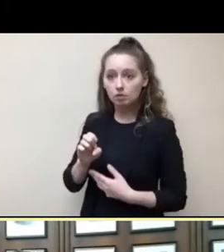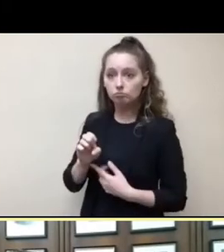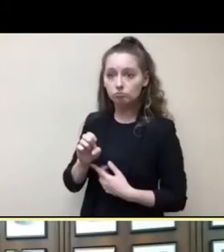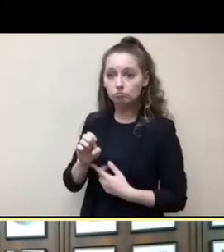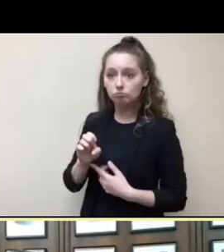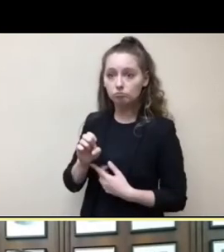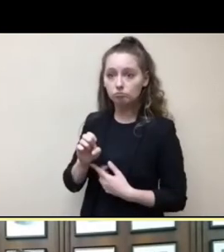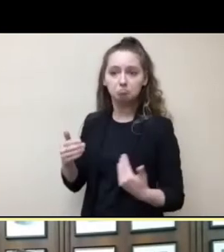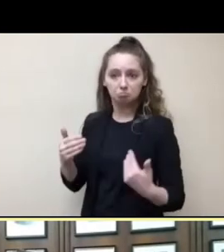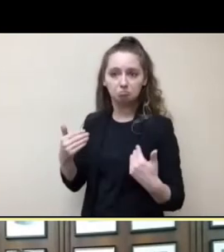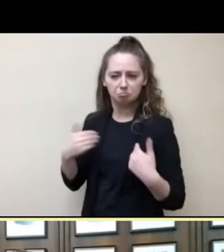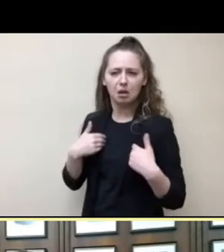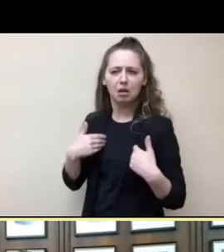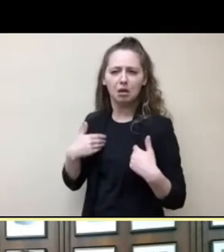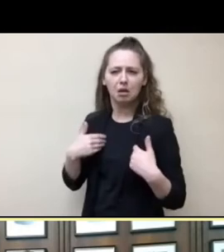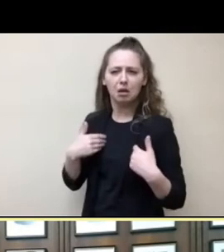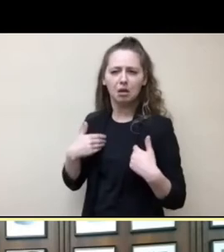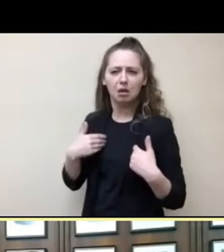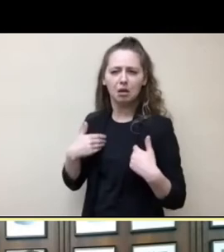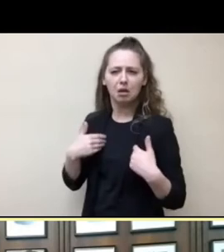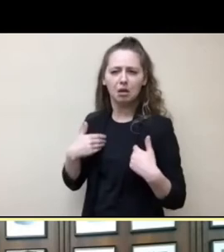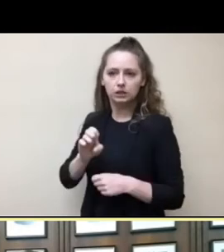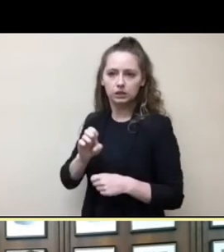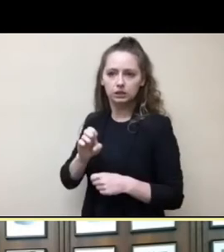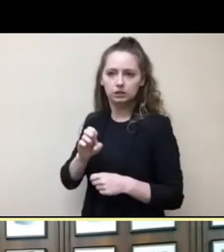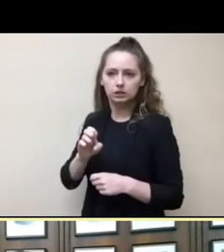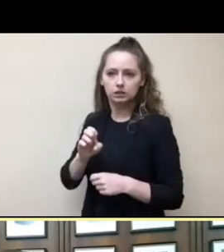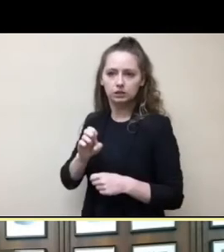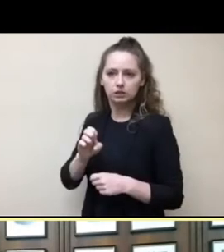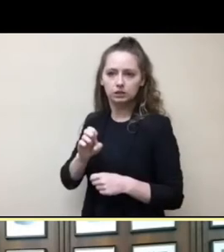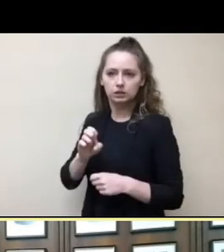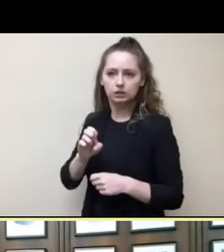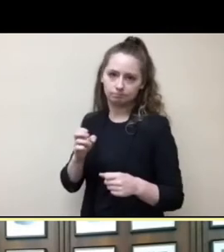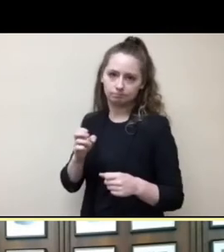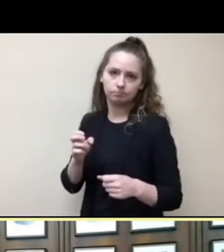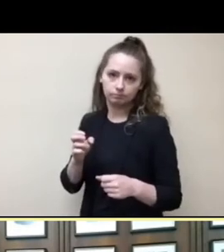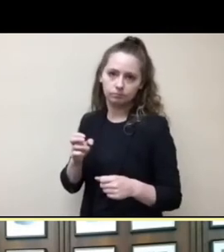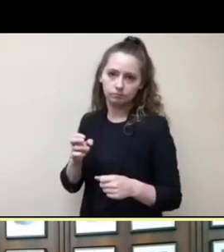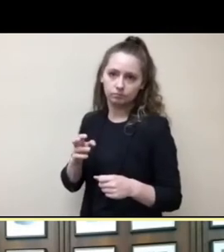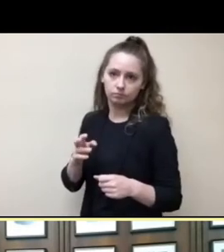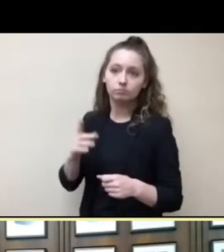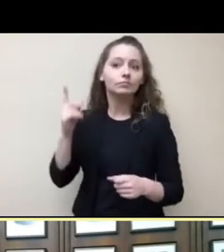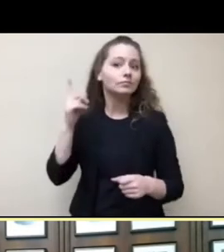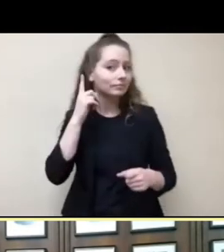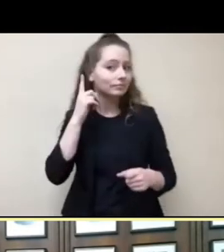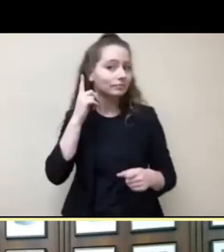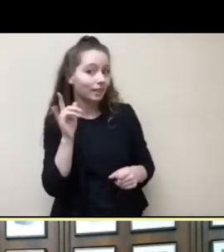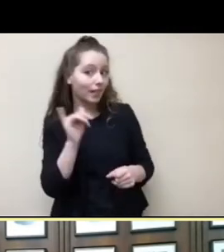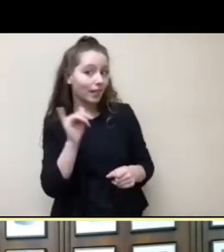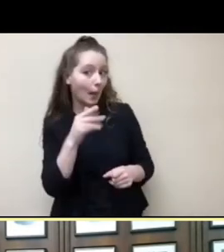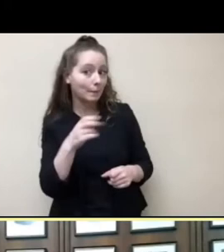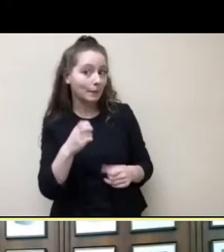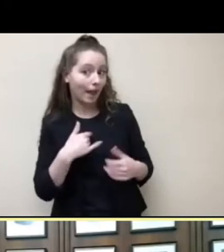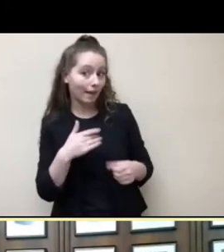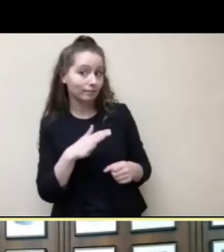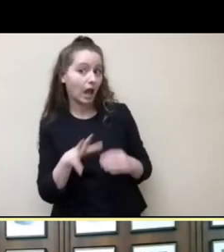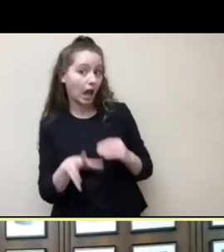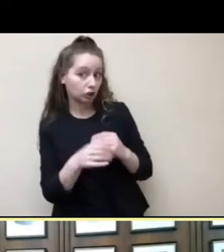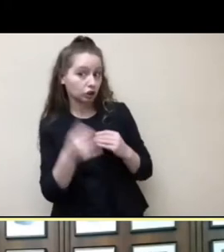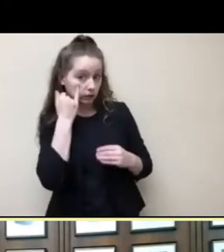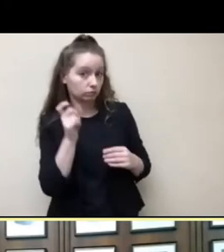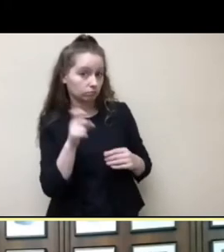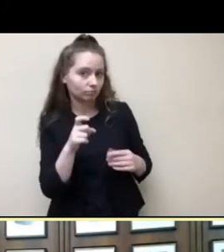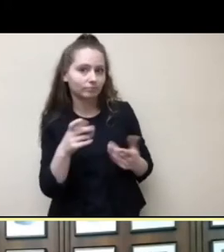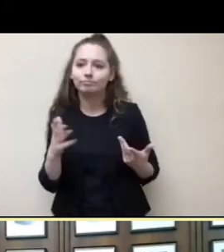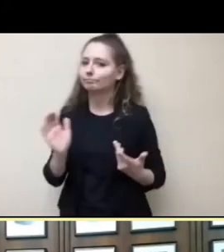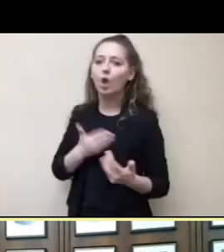we've got a sufficient amount of PPE to carry us through. And again, sounds like PD's got extra if you need it. So our message to